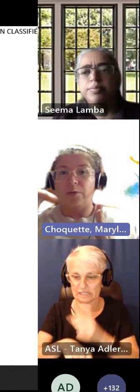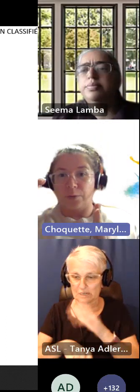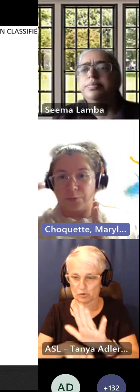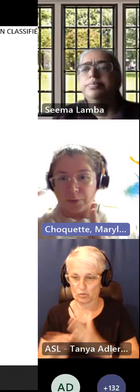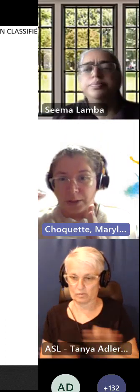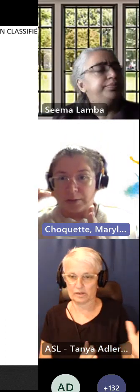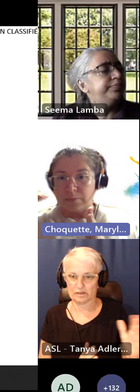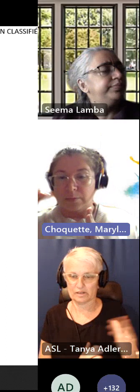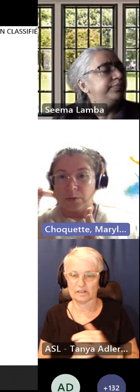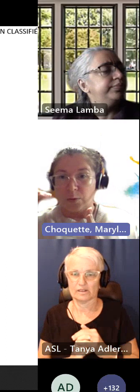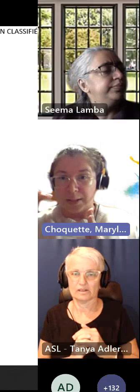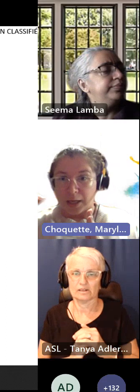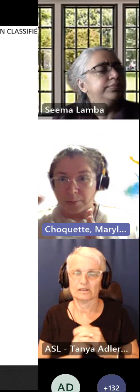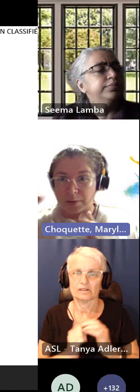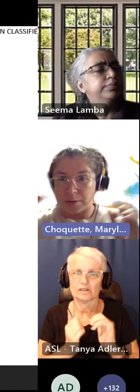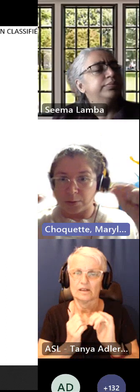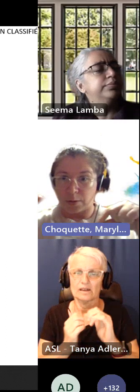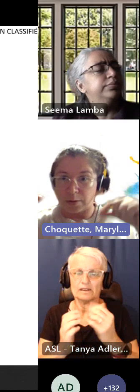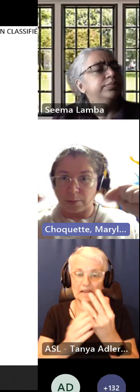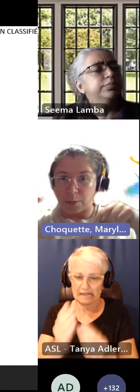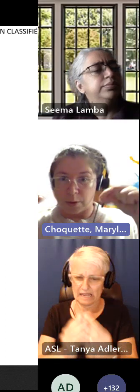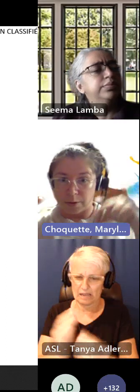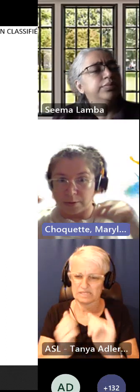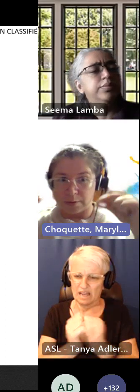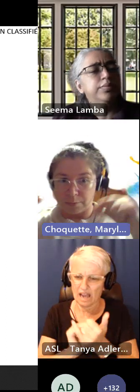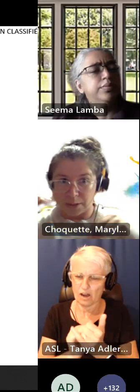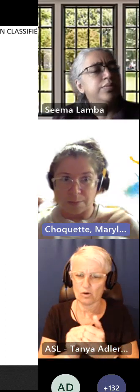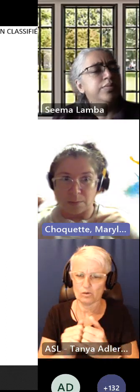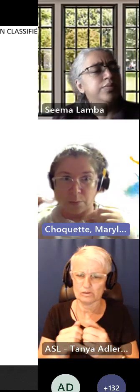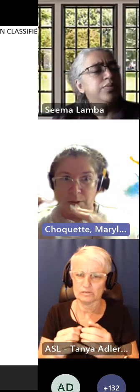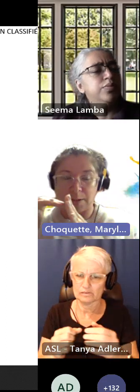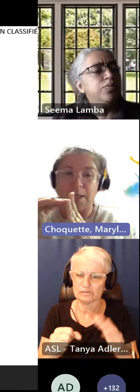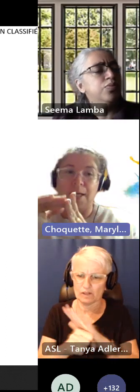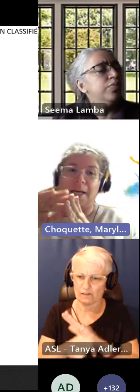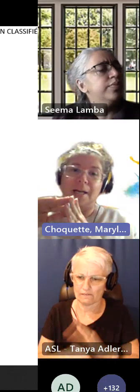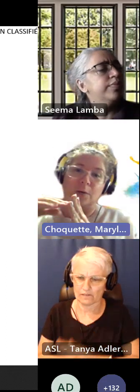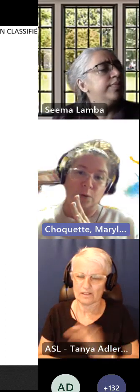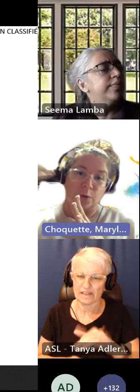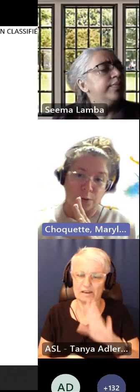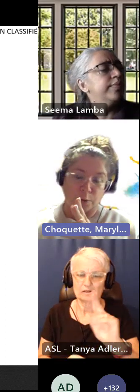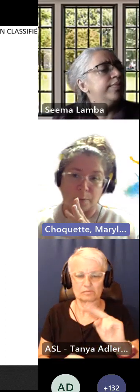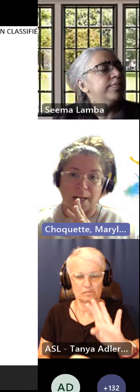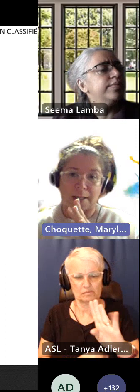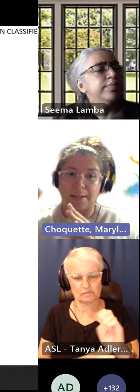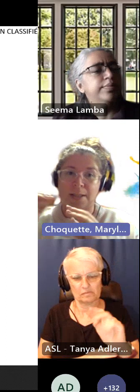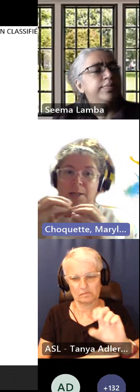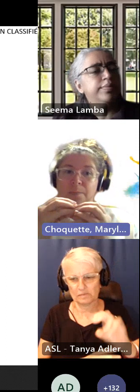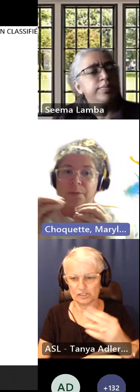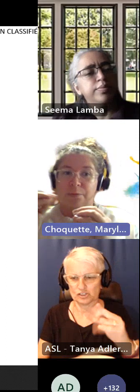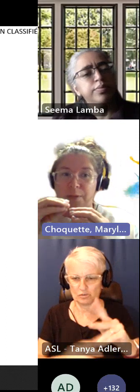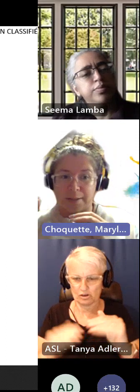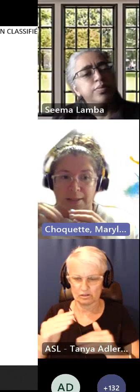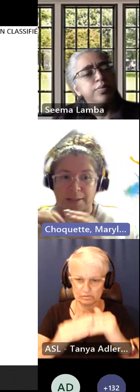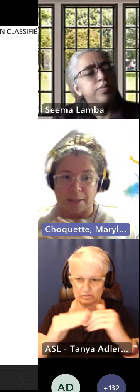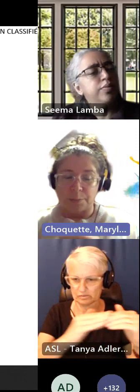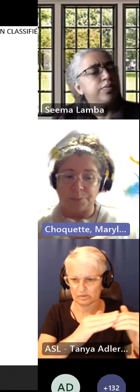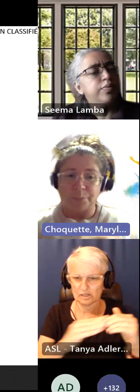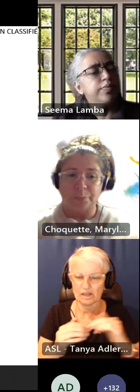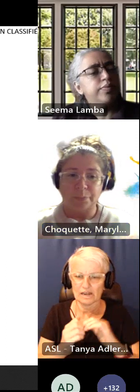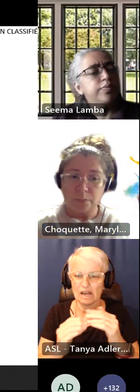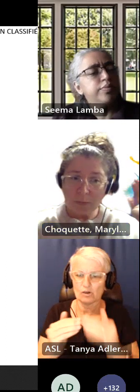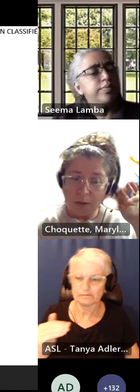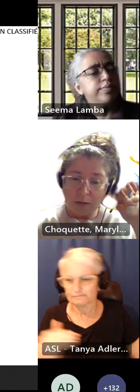and how do you fill those gaps. This is where the benchmark becomes important, and how do you surpass filling that